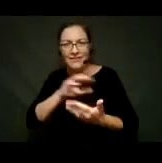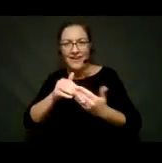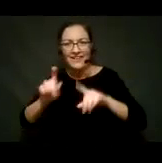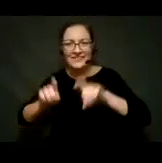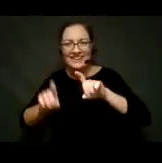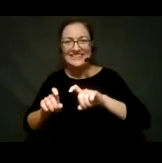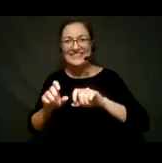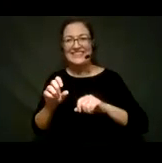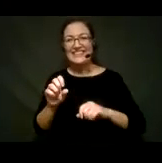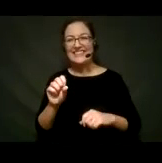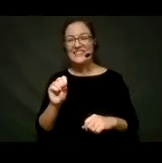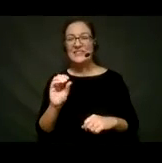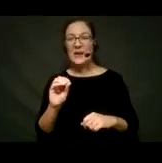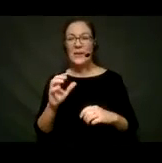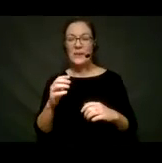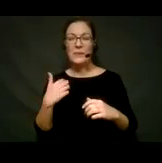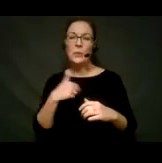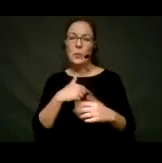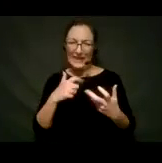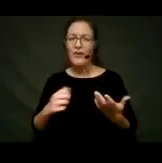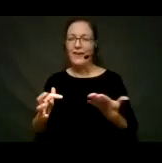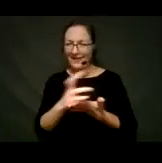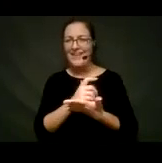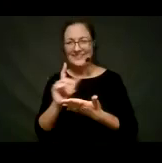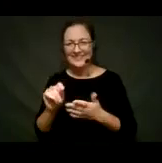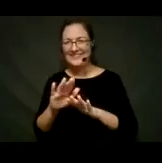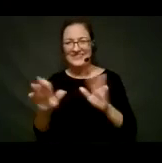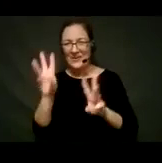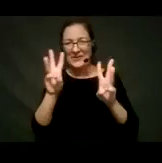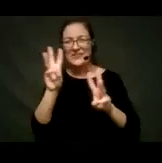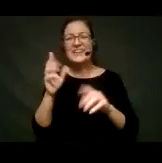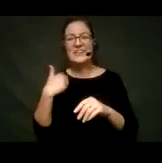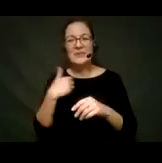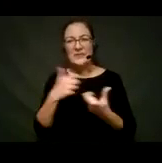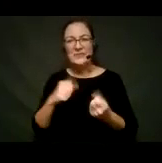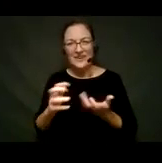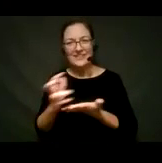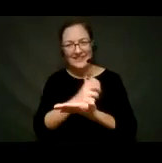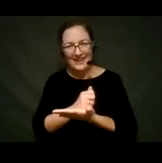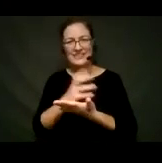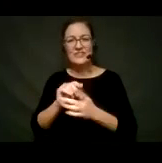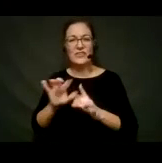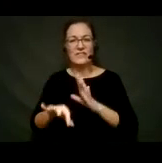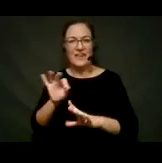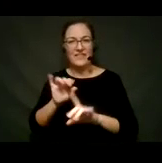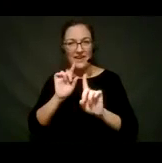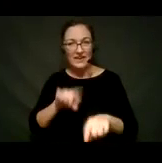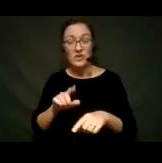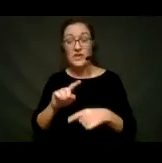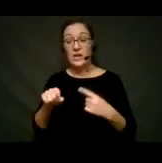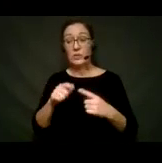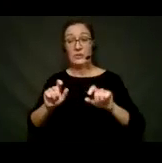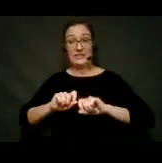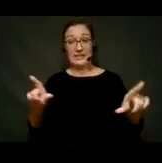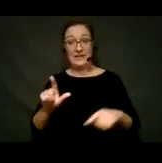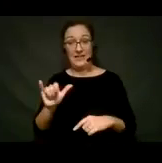questions are answered to the extent that we can answer them. And we are going to be sharing, when we send out the link,